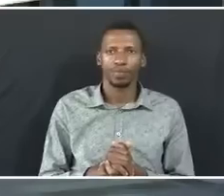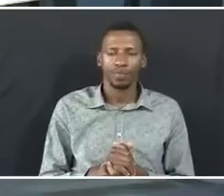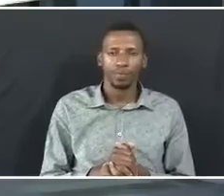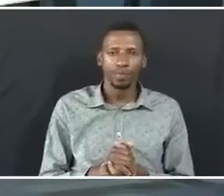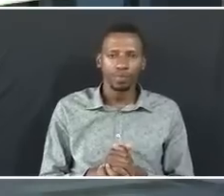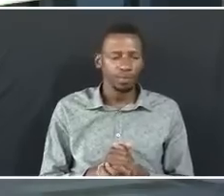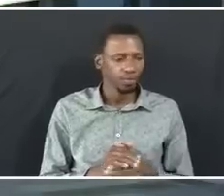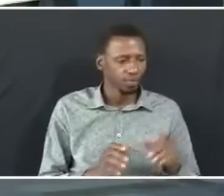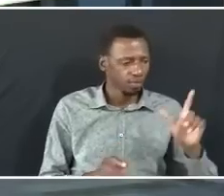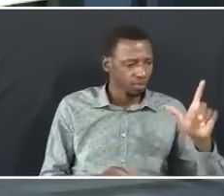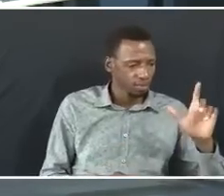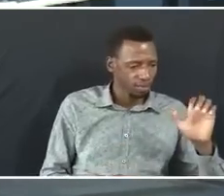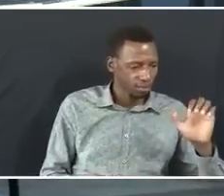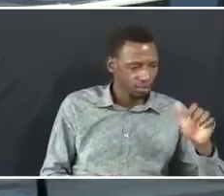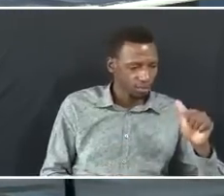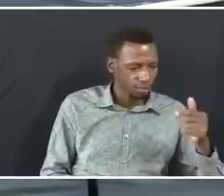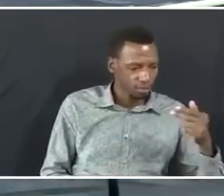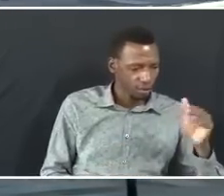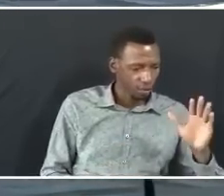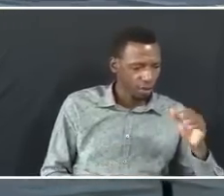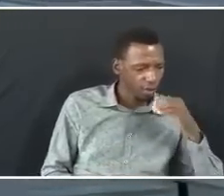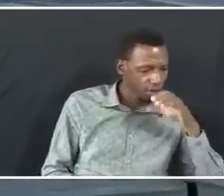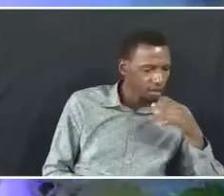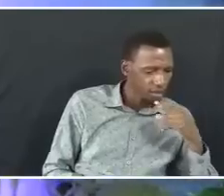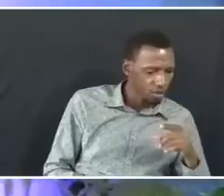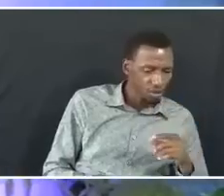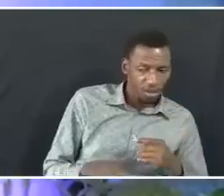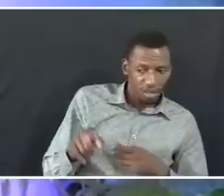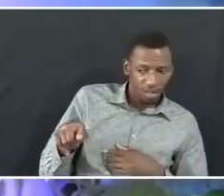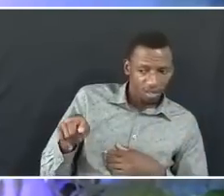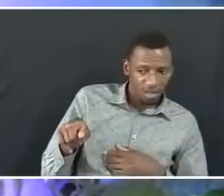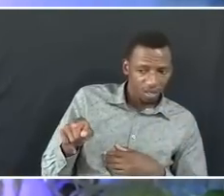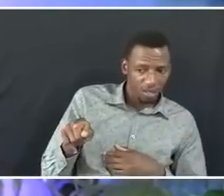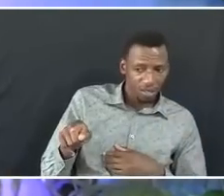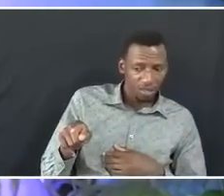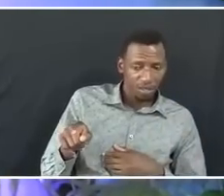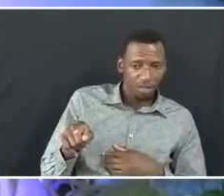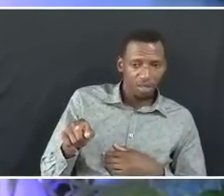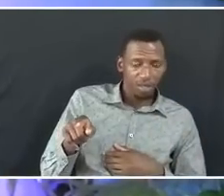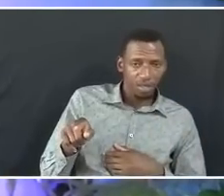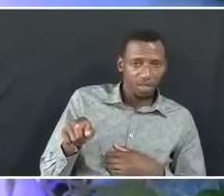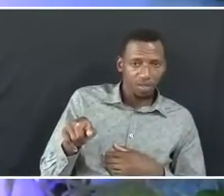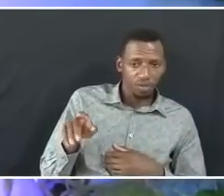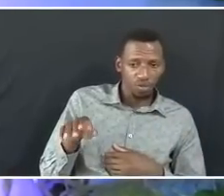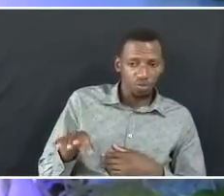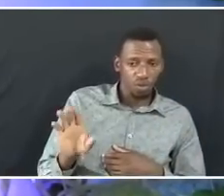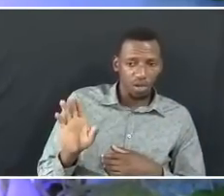Leah stands on this side and say, huyo mama yako mdogo alinitesa.